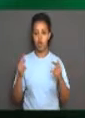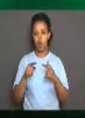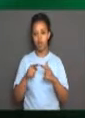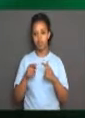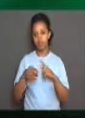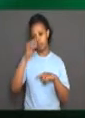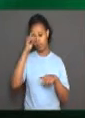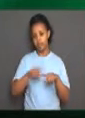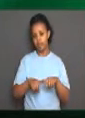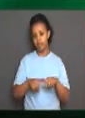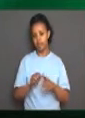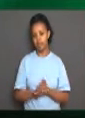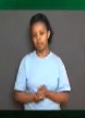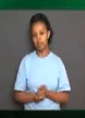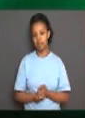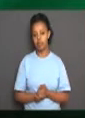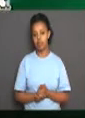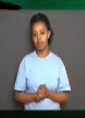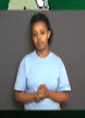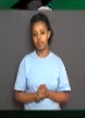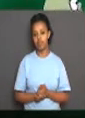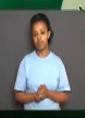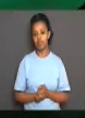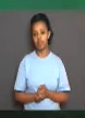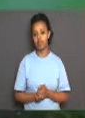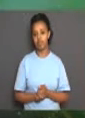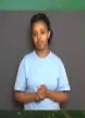Let's get back to our lesson.